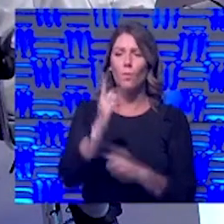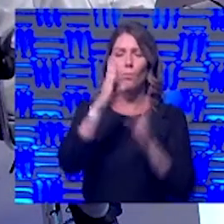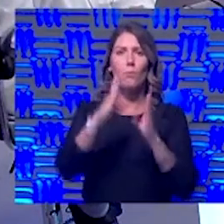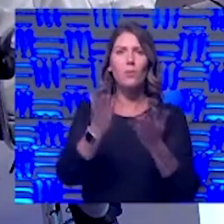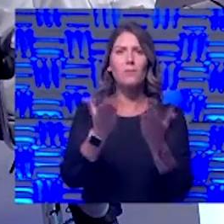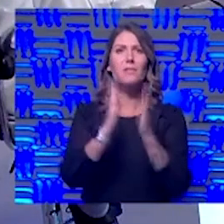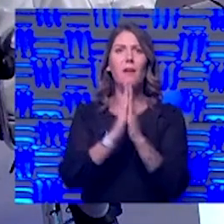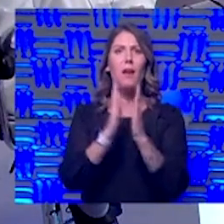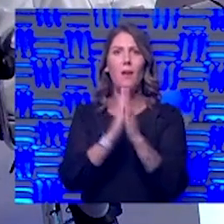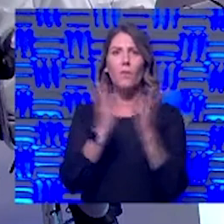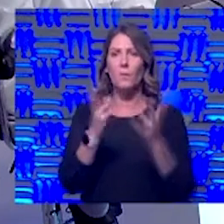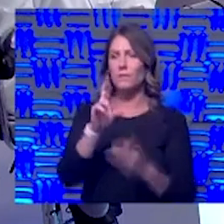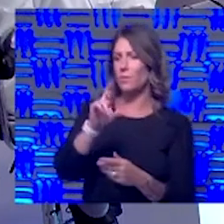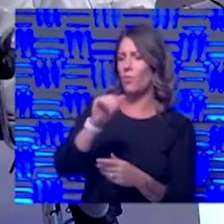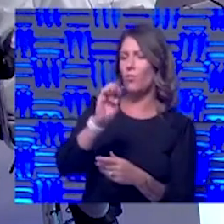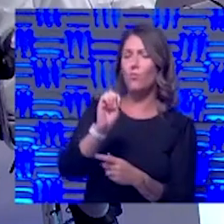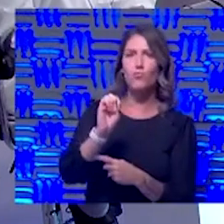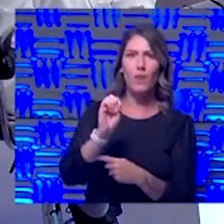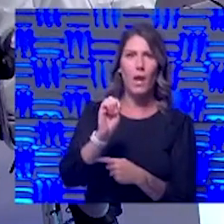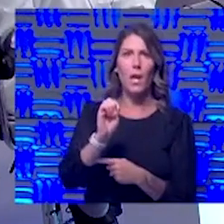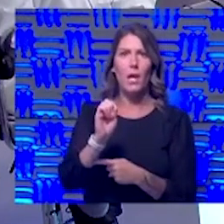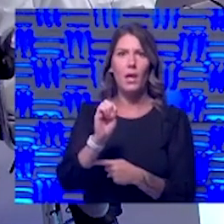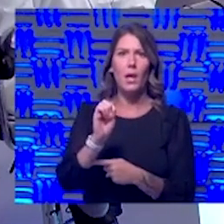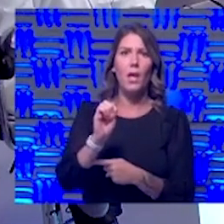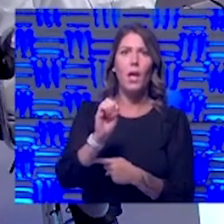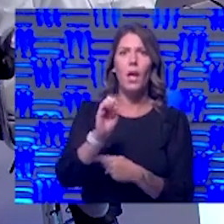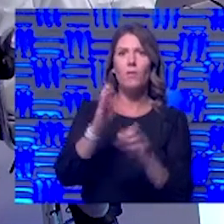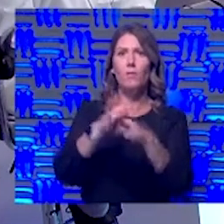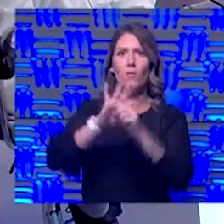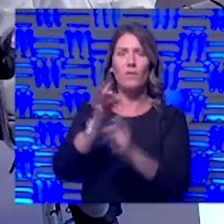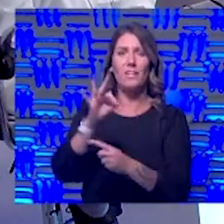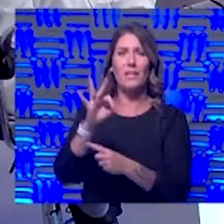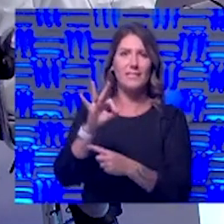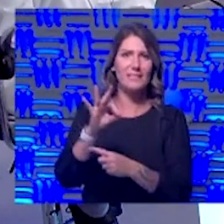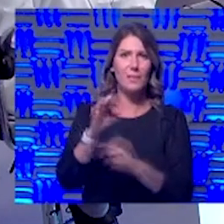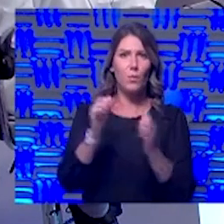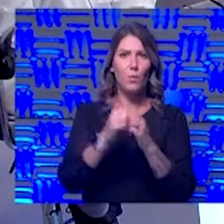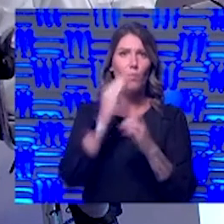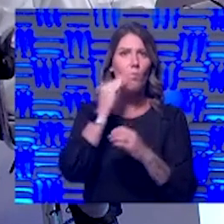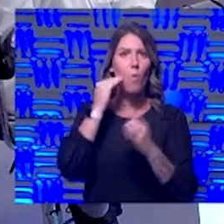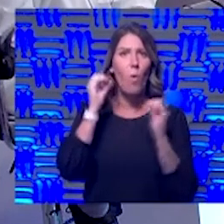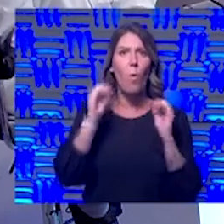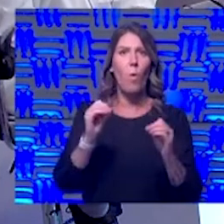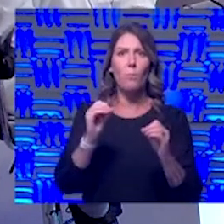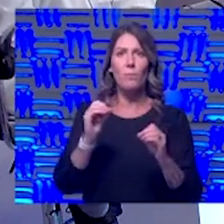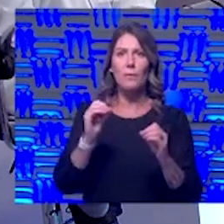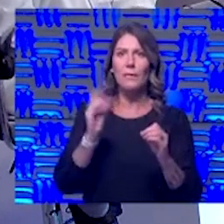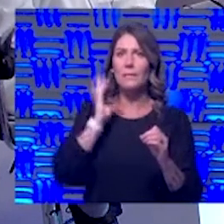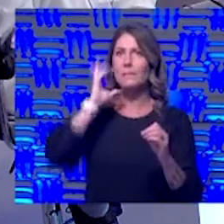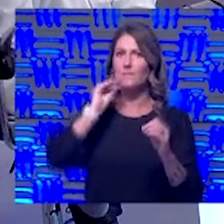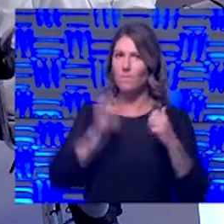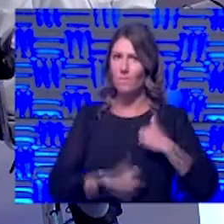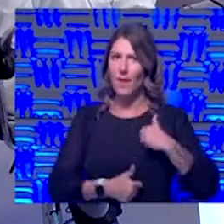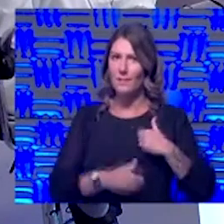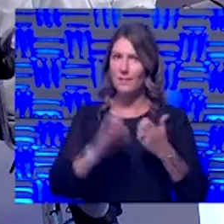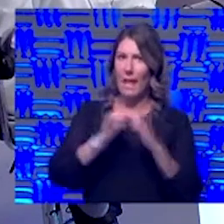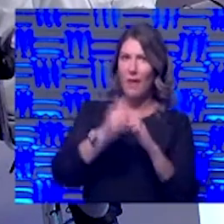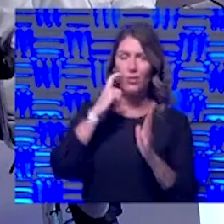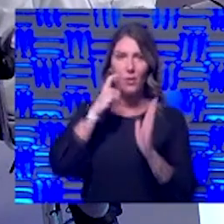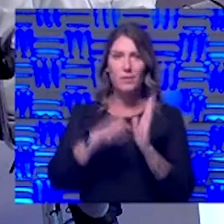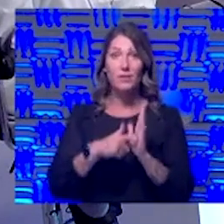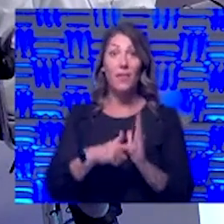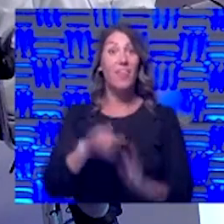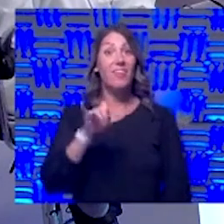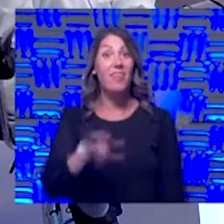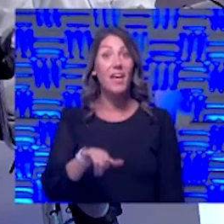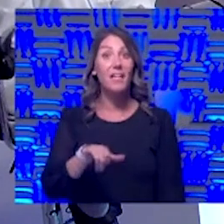what is the rate of COVID among the homeless and veterans, and how are you identifying it? Nicole. Wow. That's a great